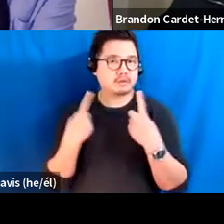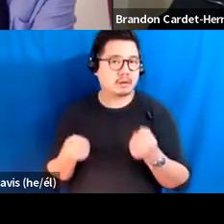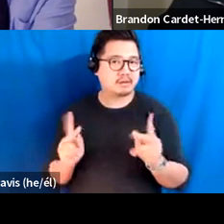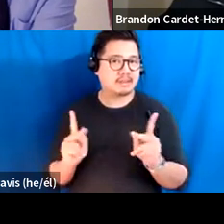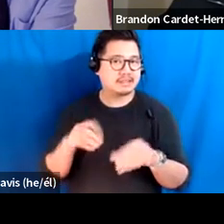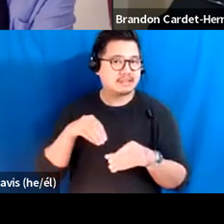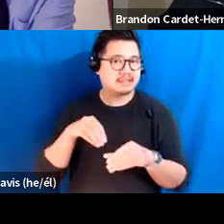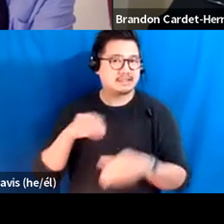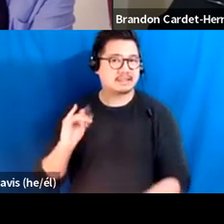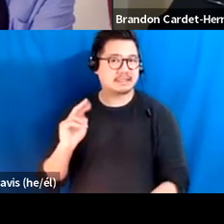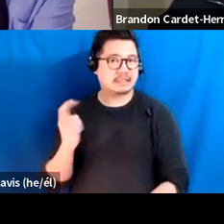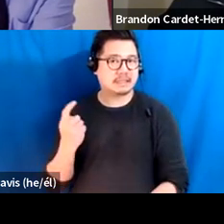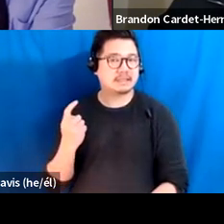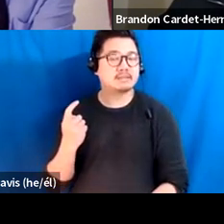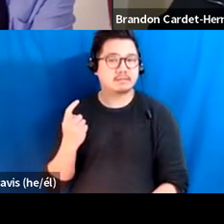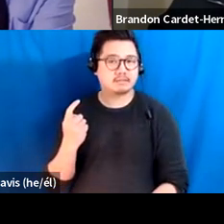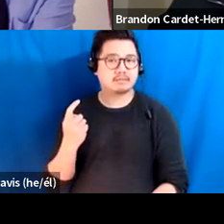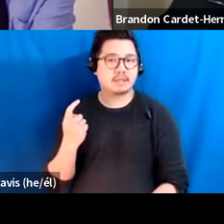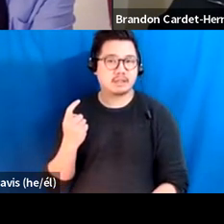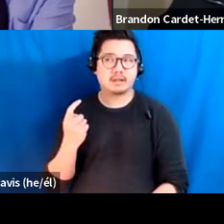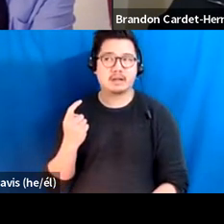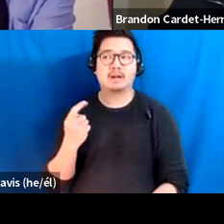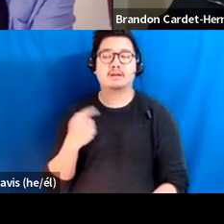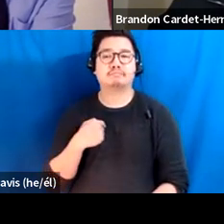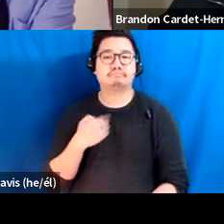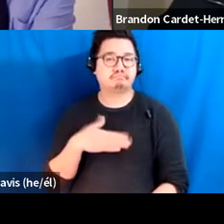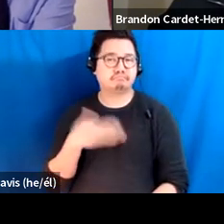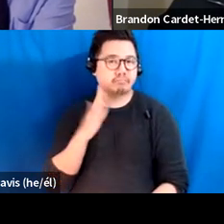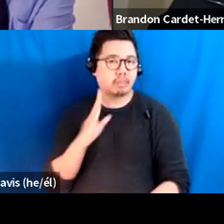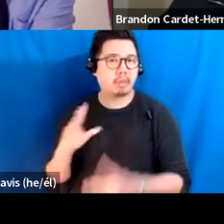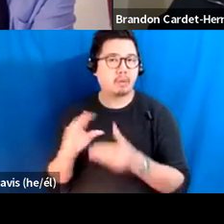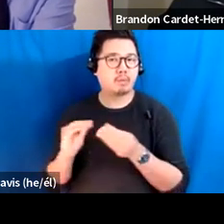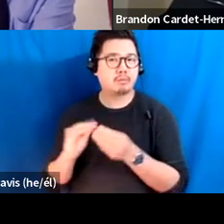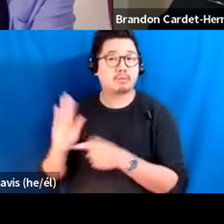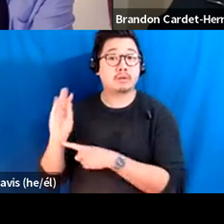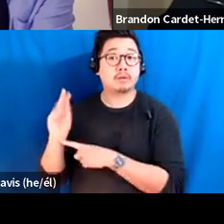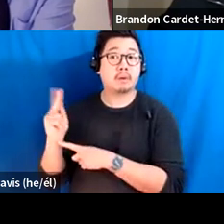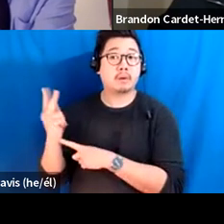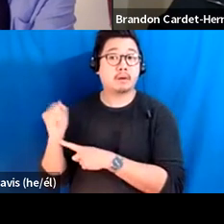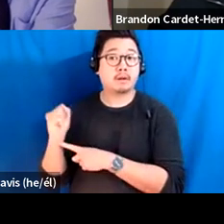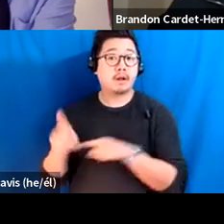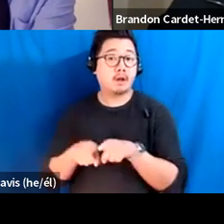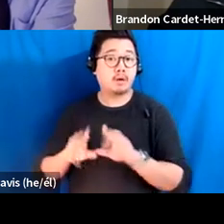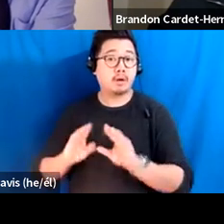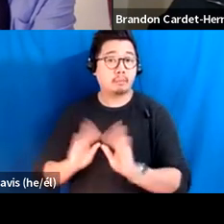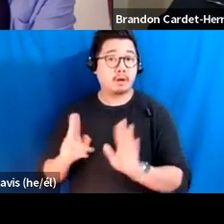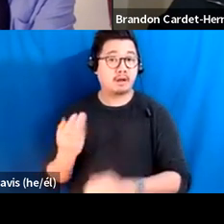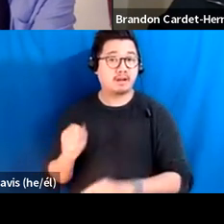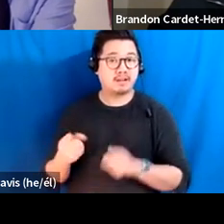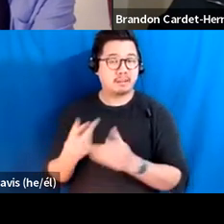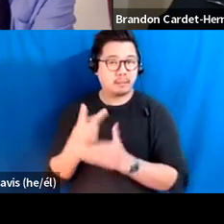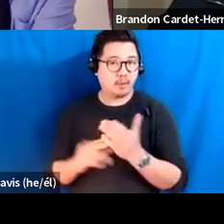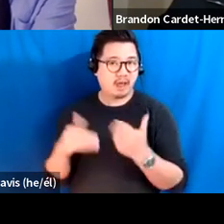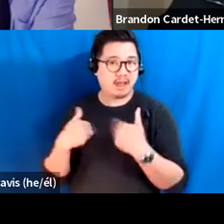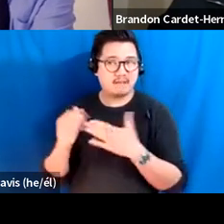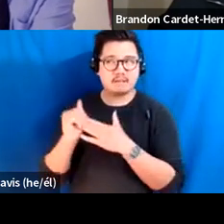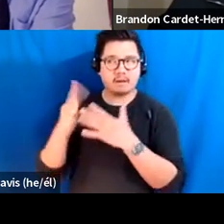index and so i would say that the burke and brighton both have leaders that are